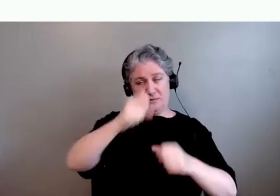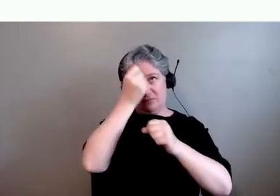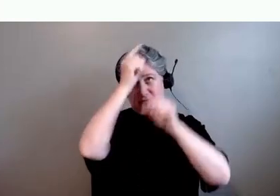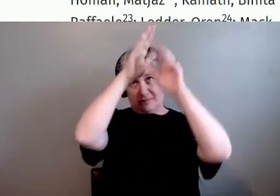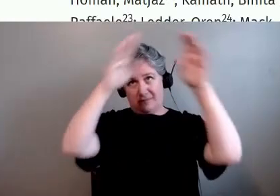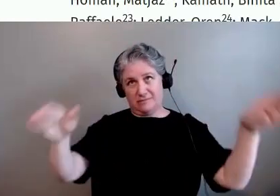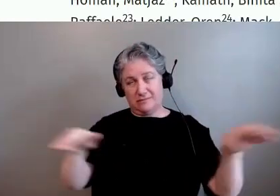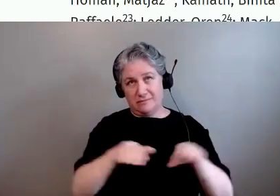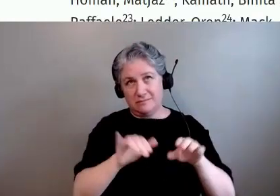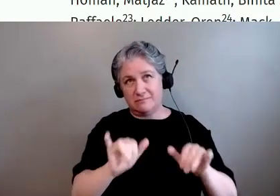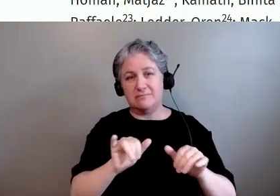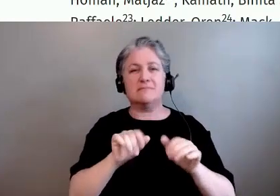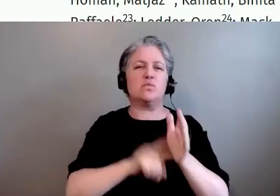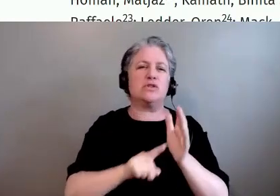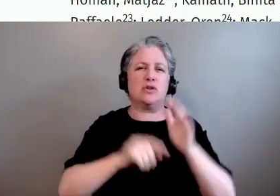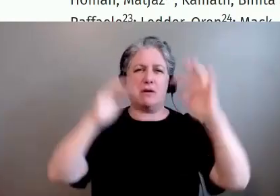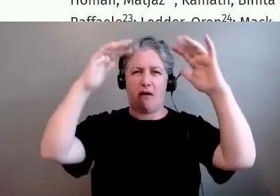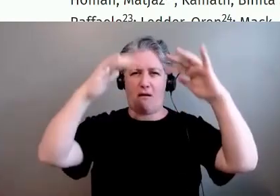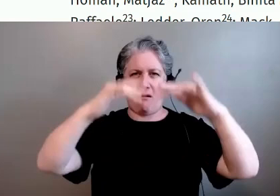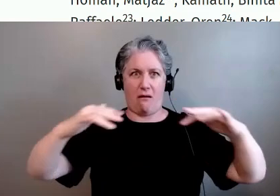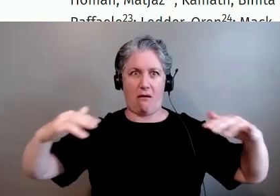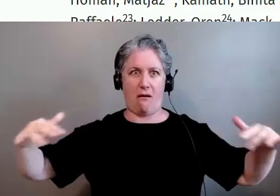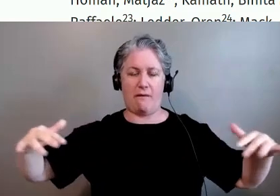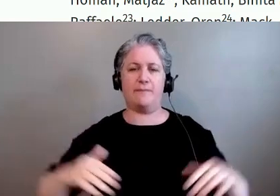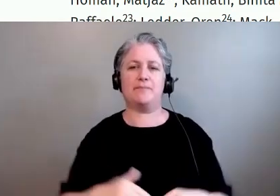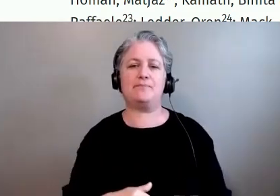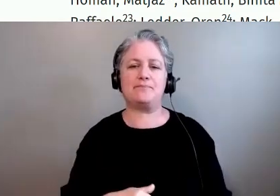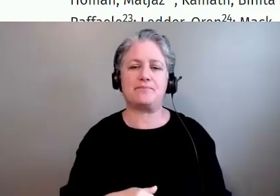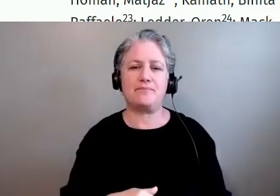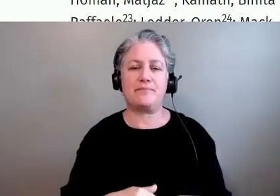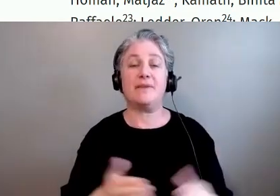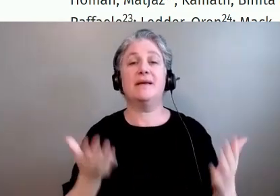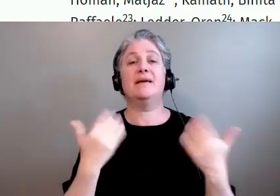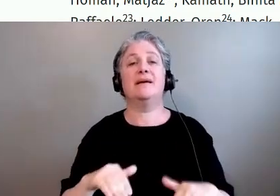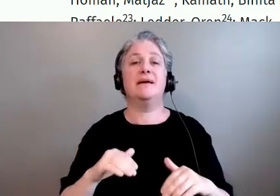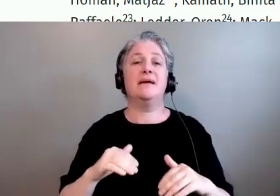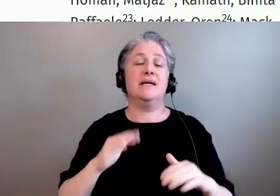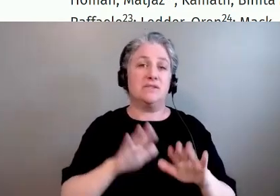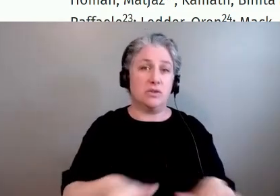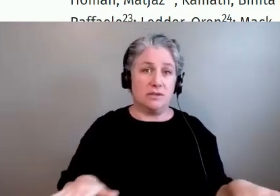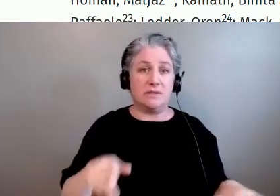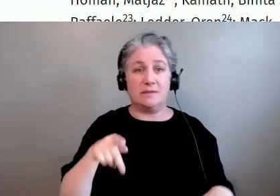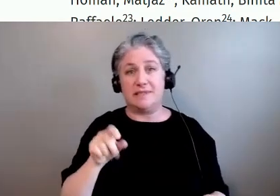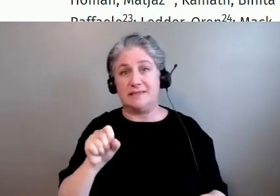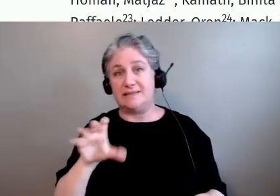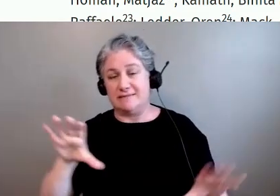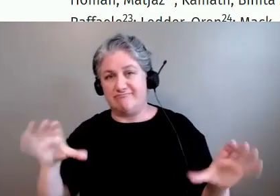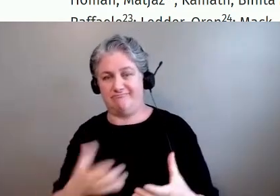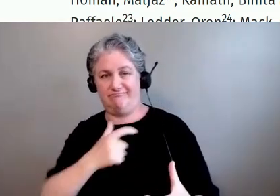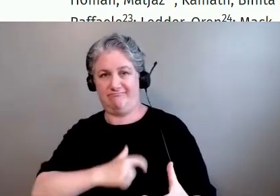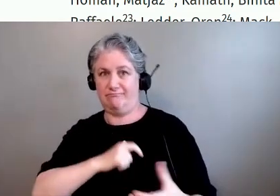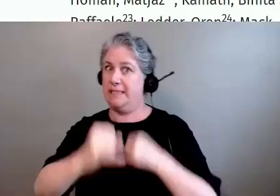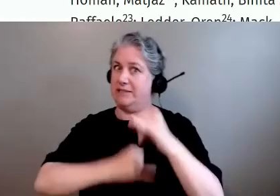bit to some of the studies that I'll talk about. So moving on to the Paediatric PSC Consortium. As I mentioned, this is